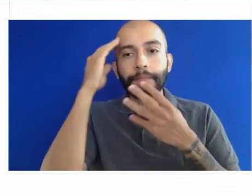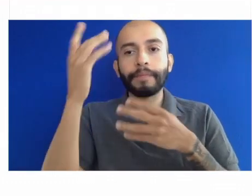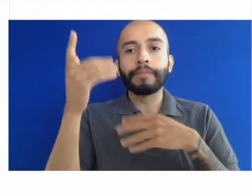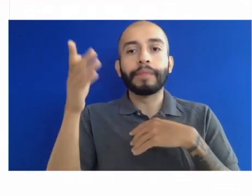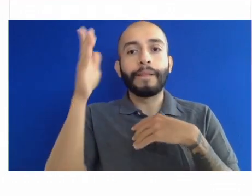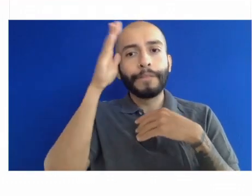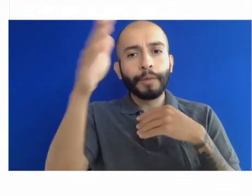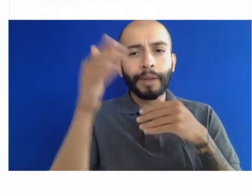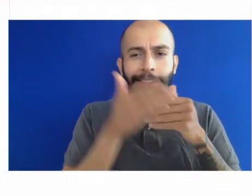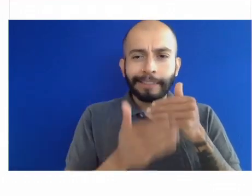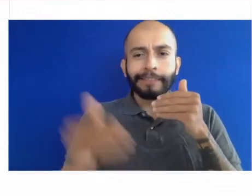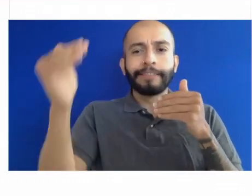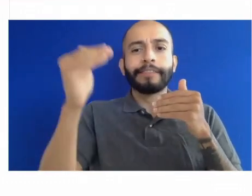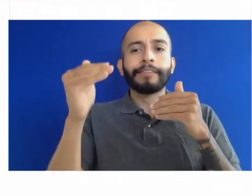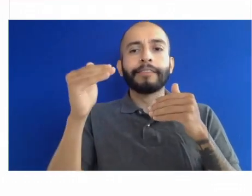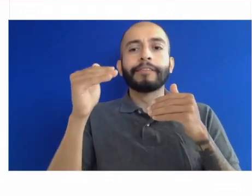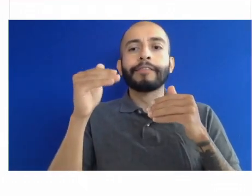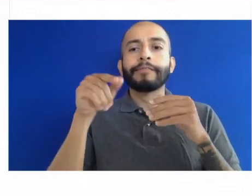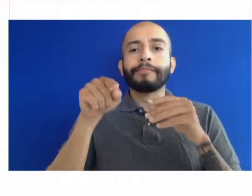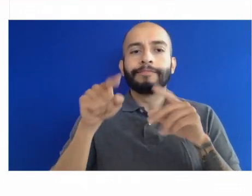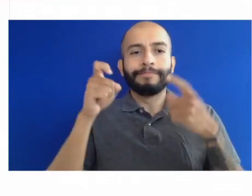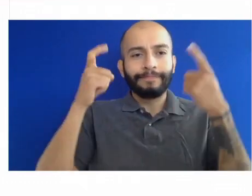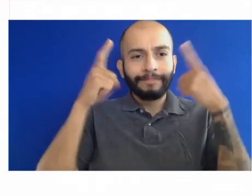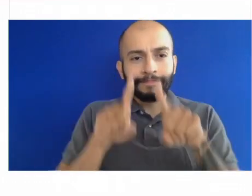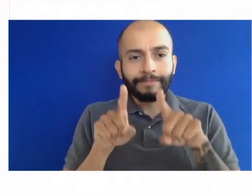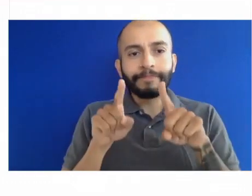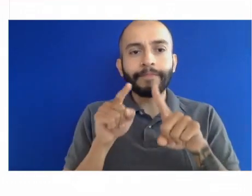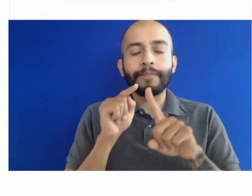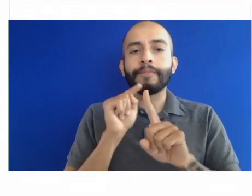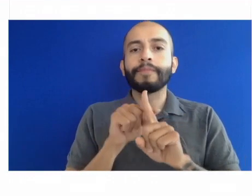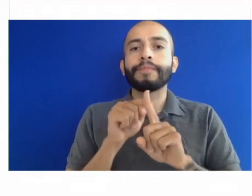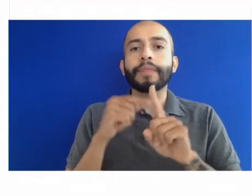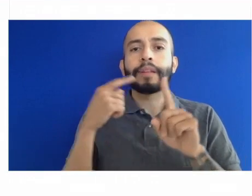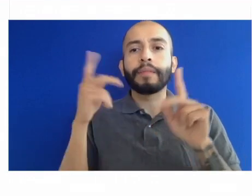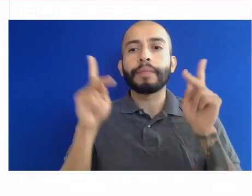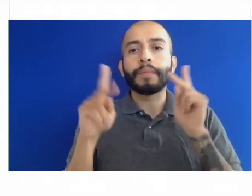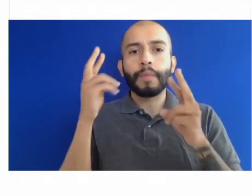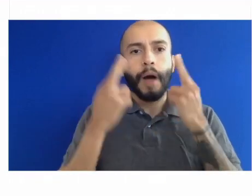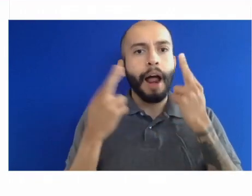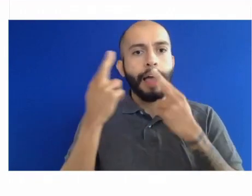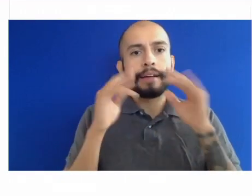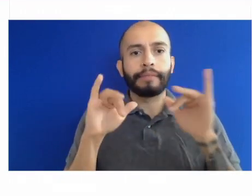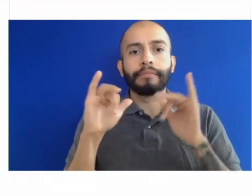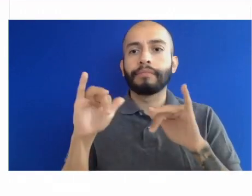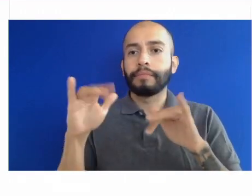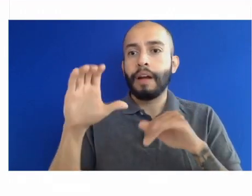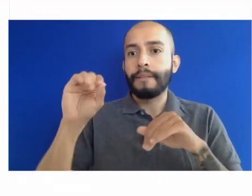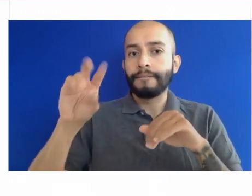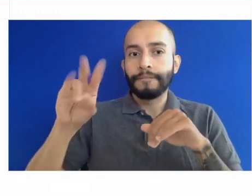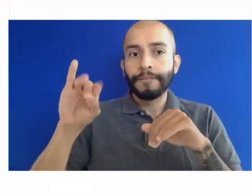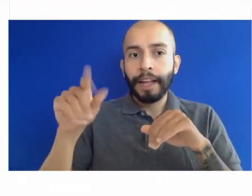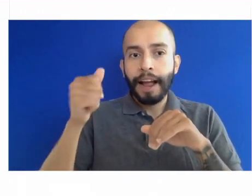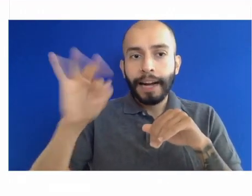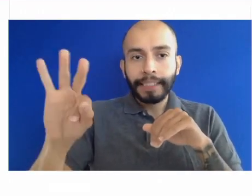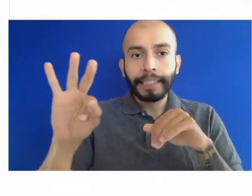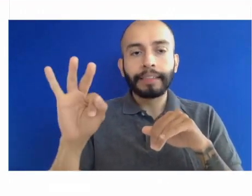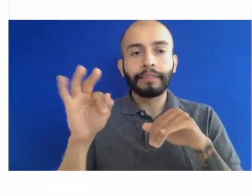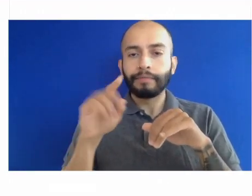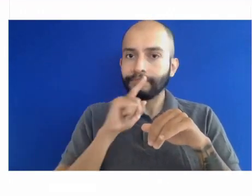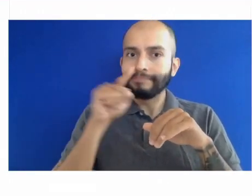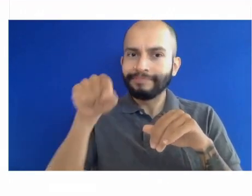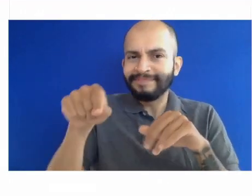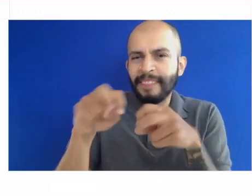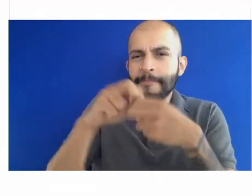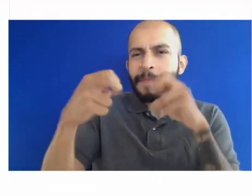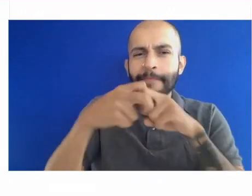realized it, with COVID, but that this is going to be a problem going forward, and people need to be